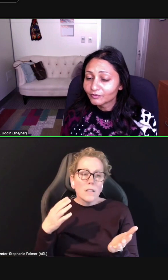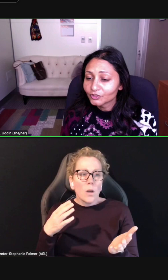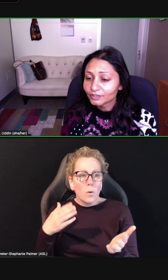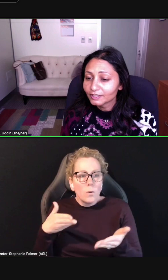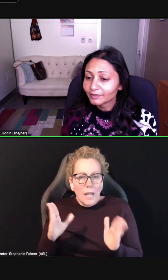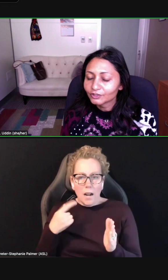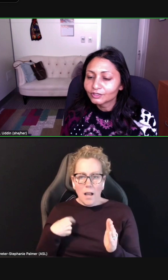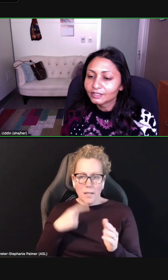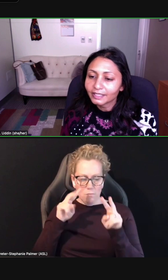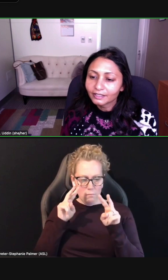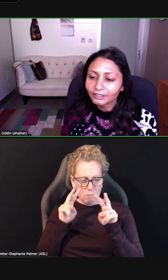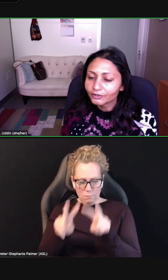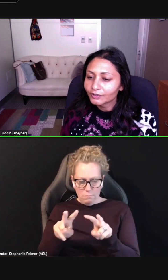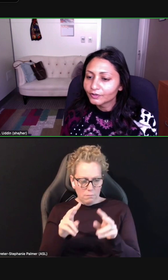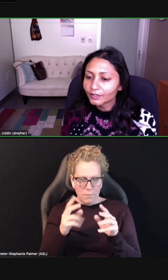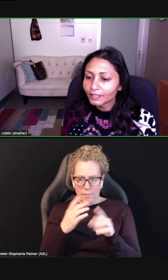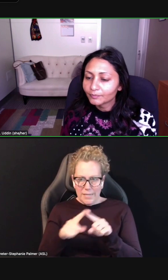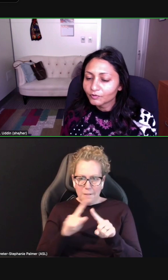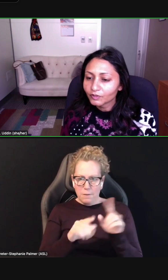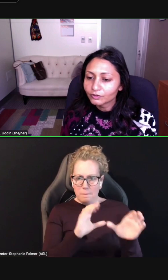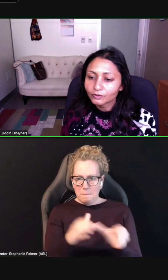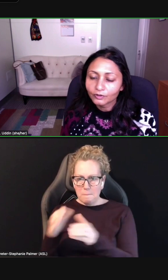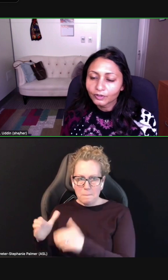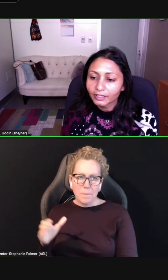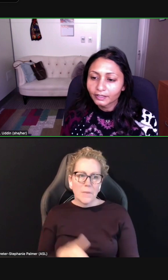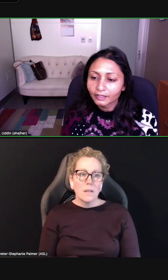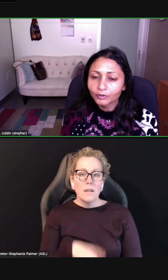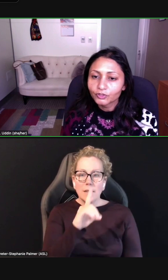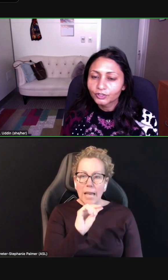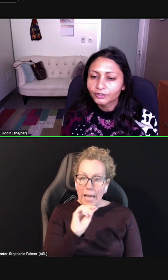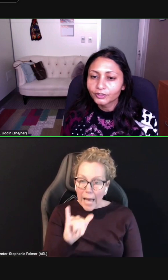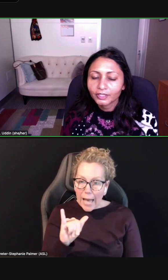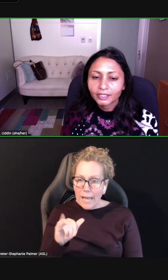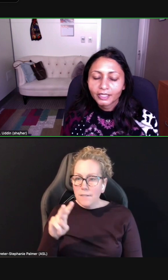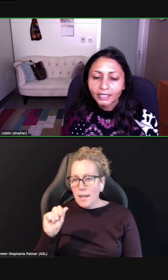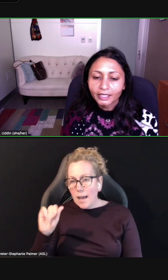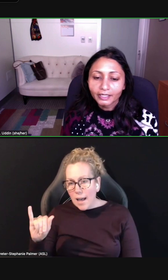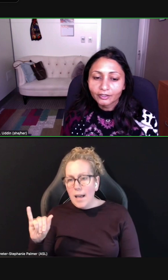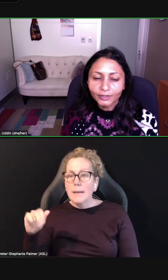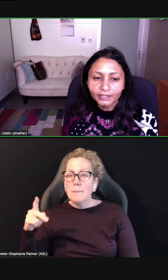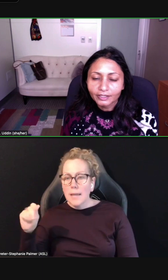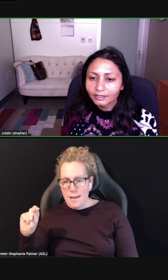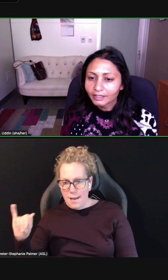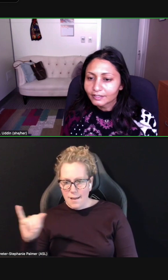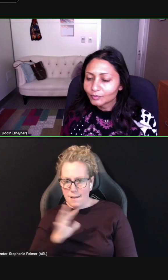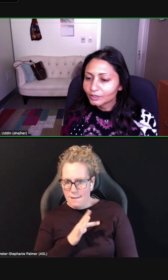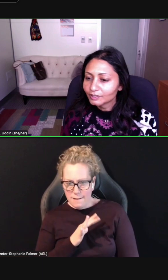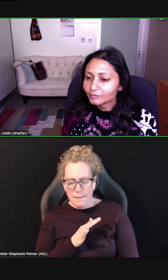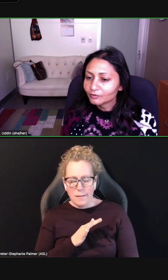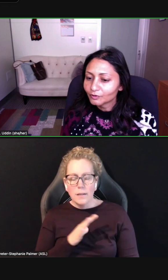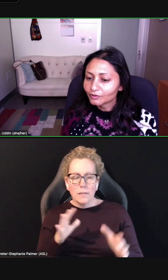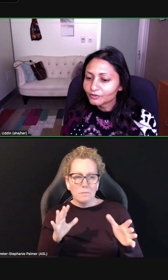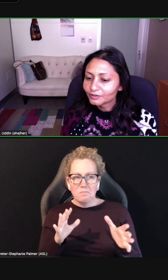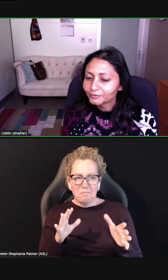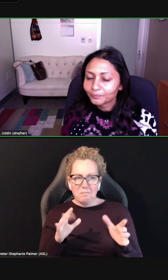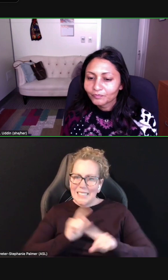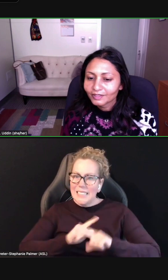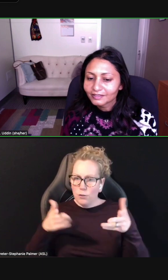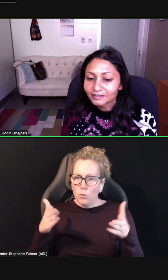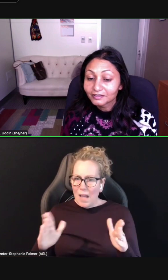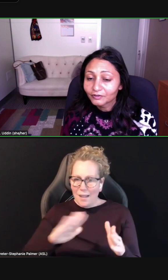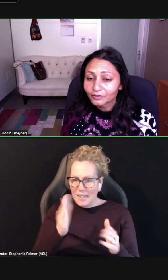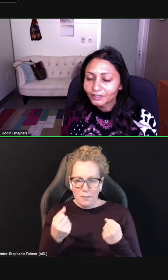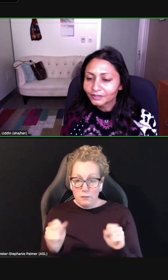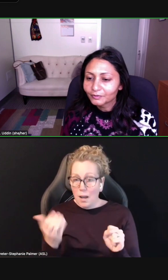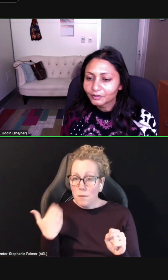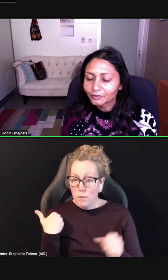different subdivisions I mentioned, the anterior, ventral, and the posterior, in a way that hasn't been done before. So